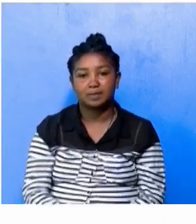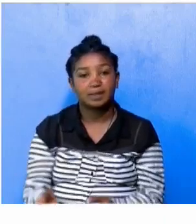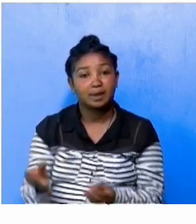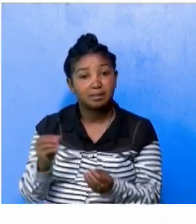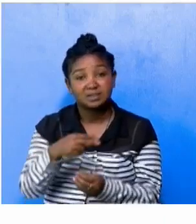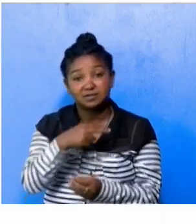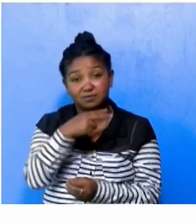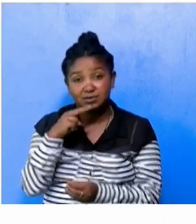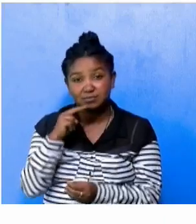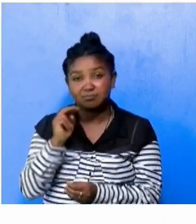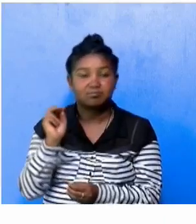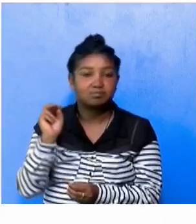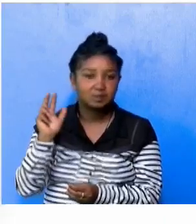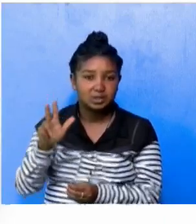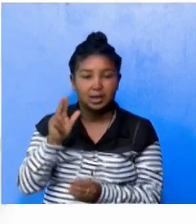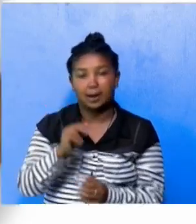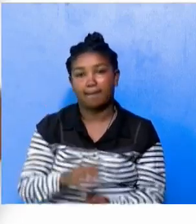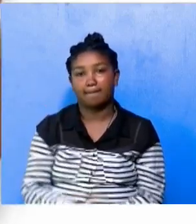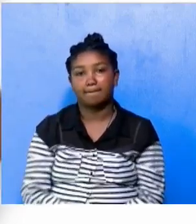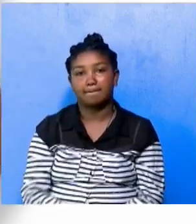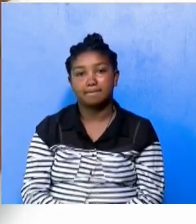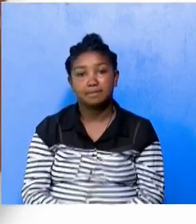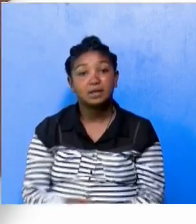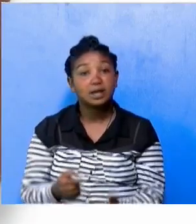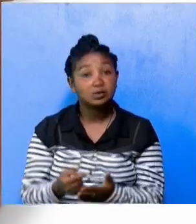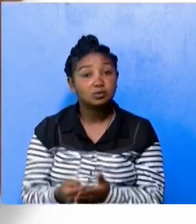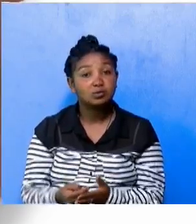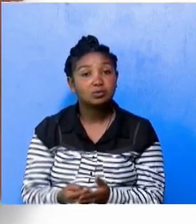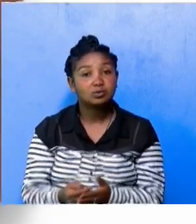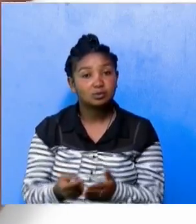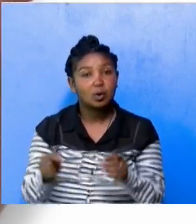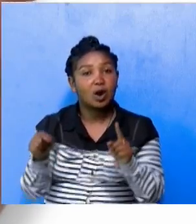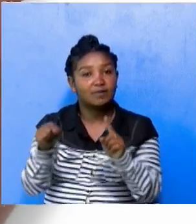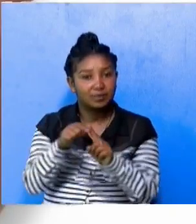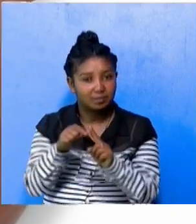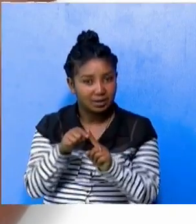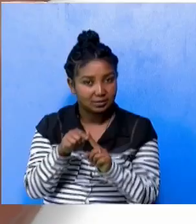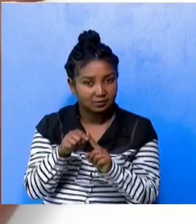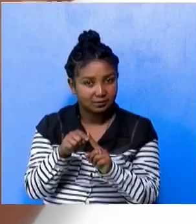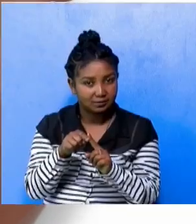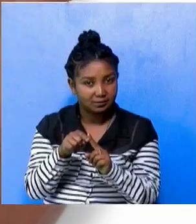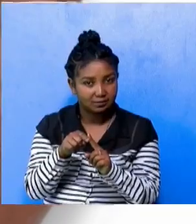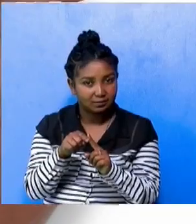plus verb 3 in case of affirmative.